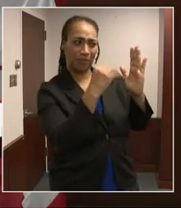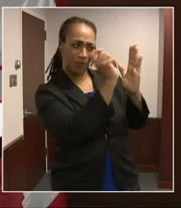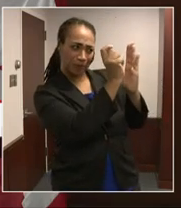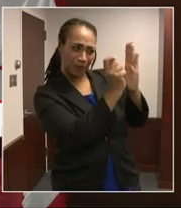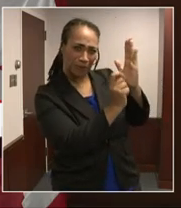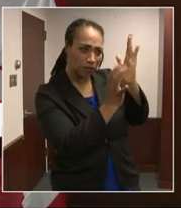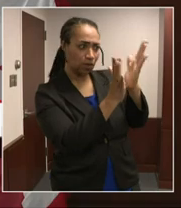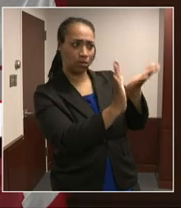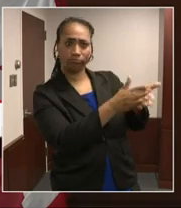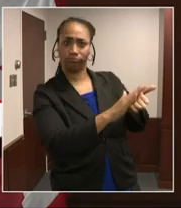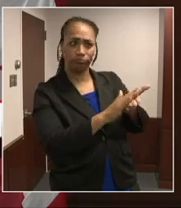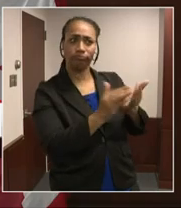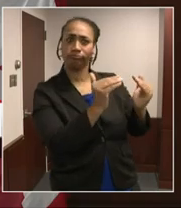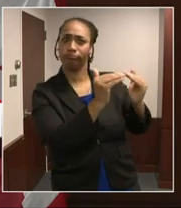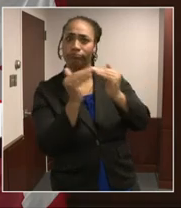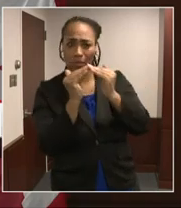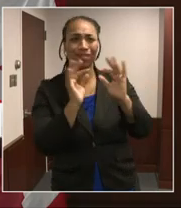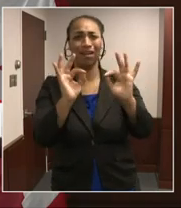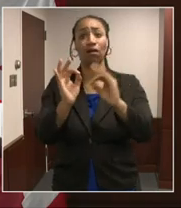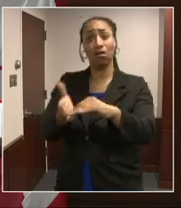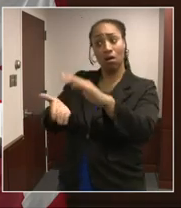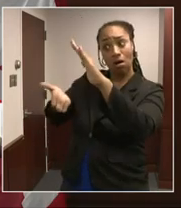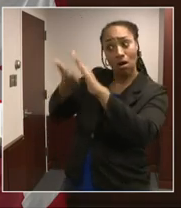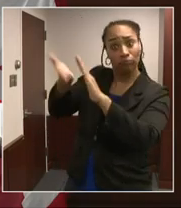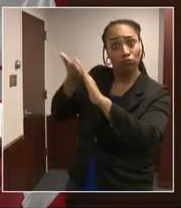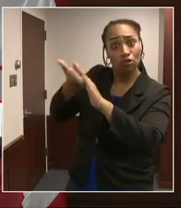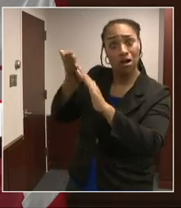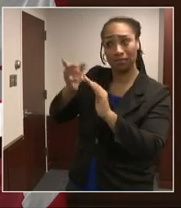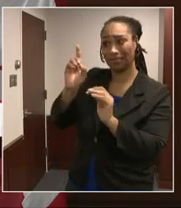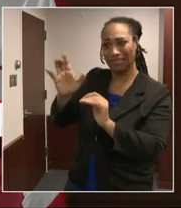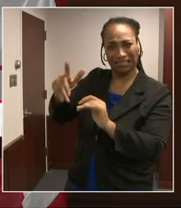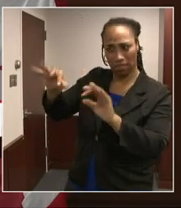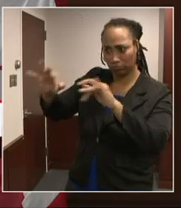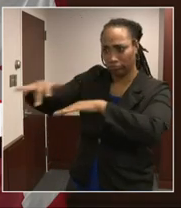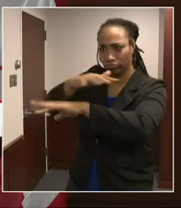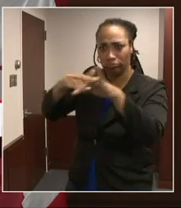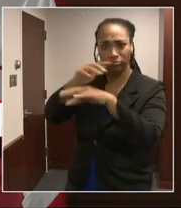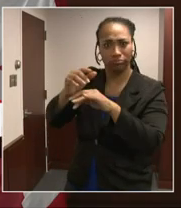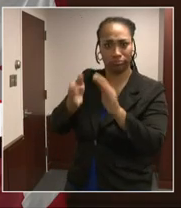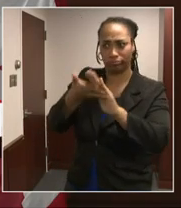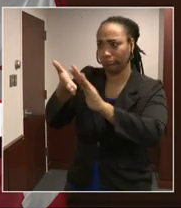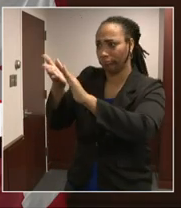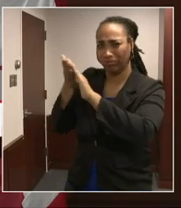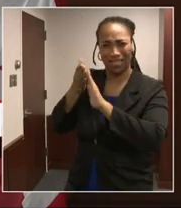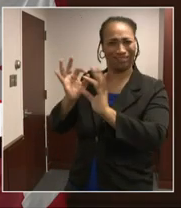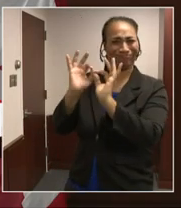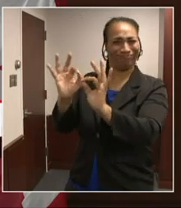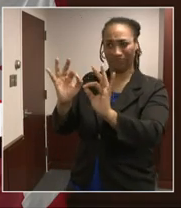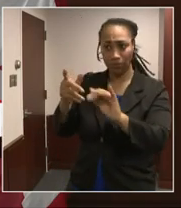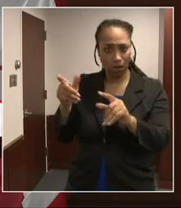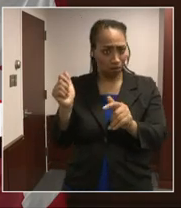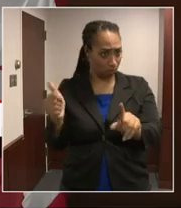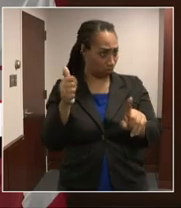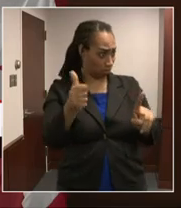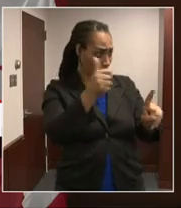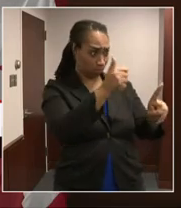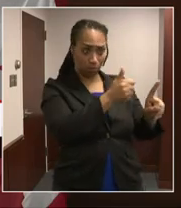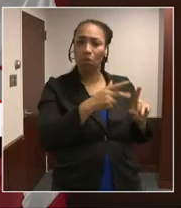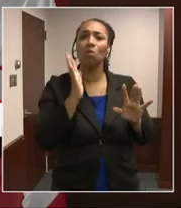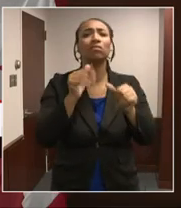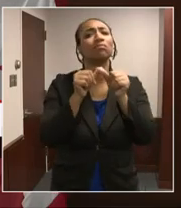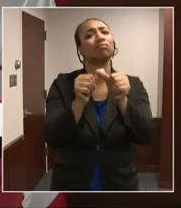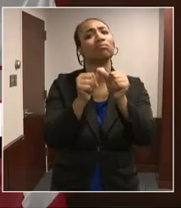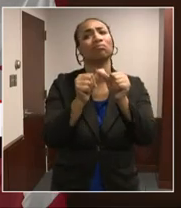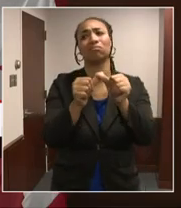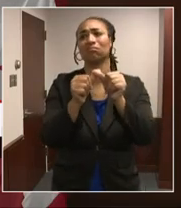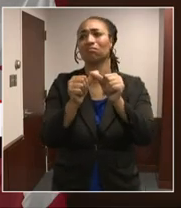an operational sense for public safety. So those are the things that we continue to keep the chairman up to date on. One